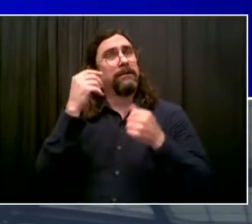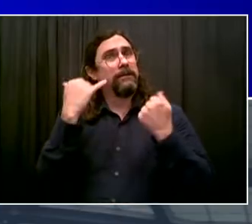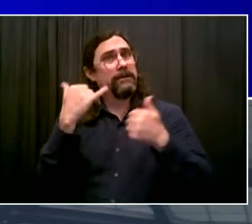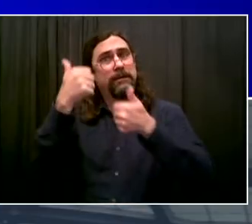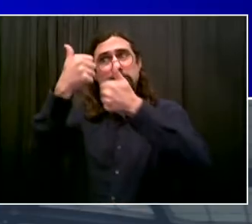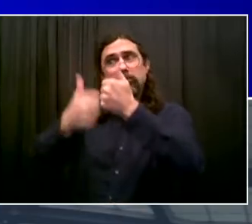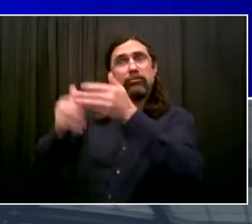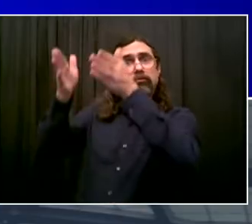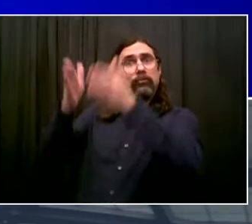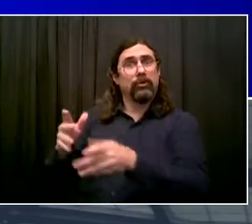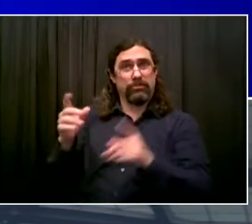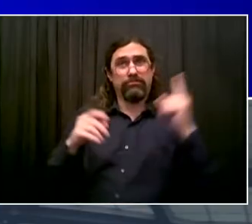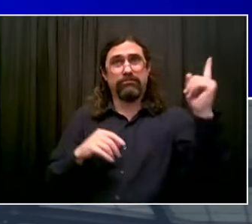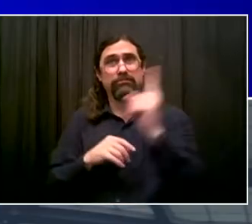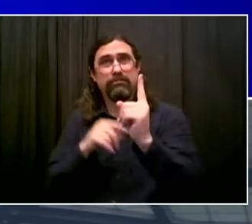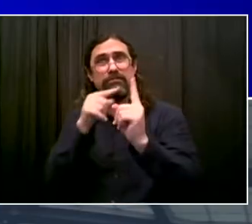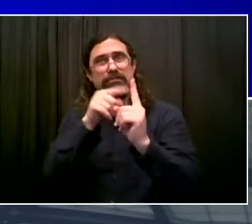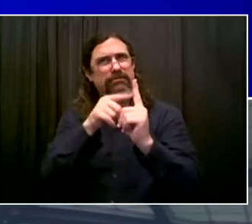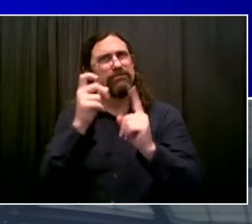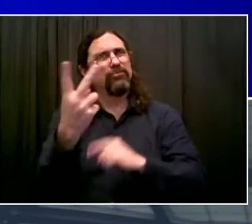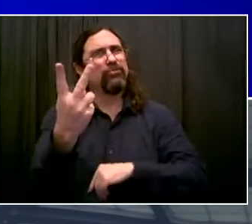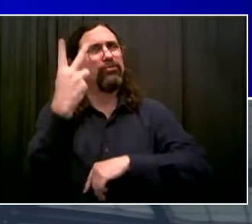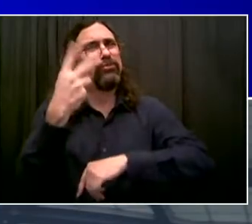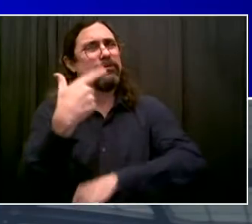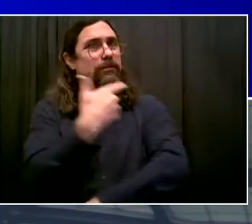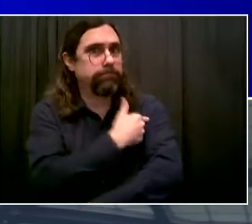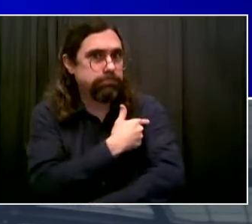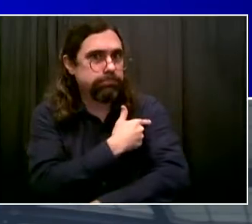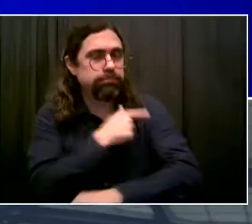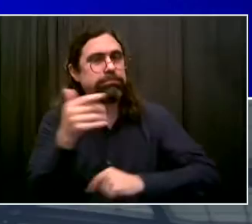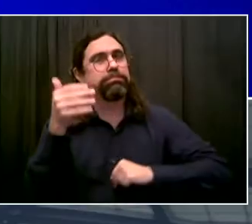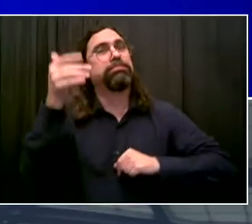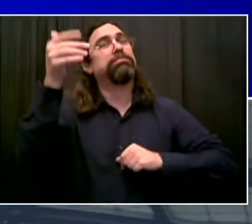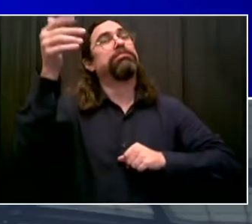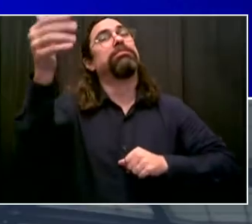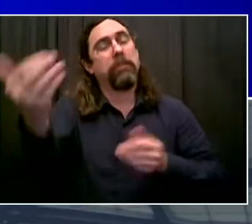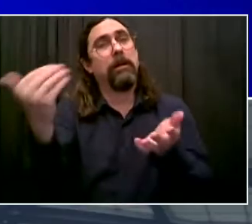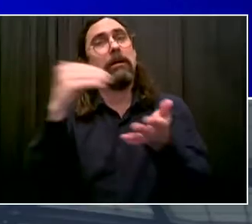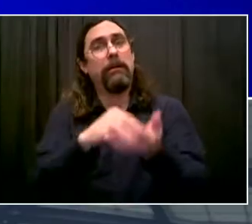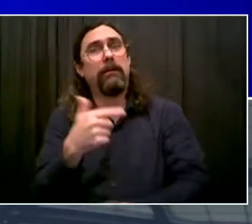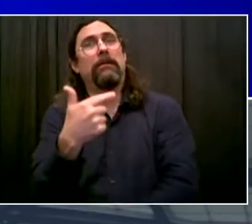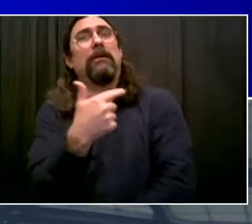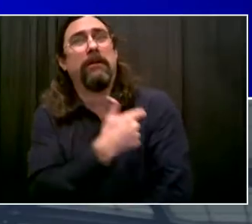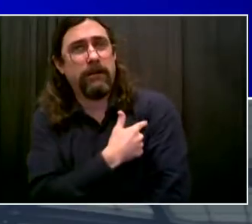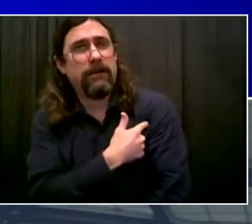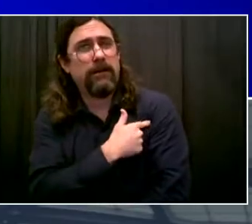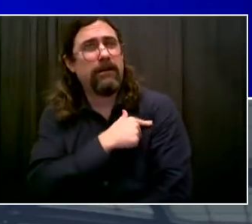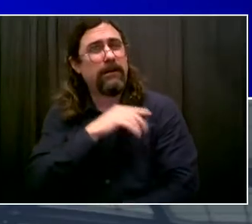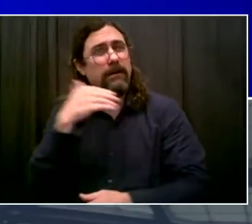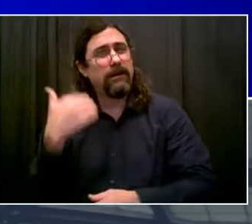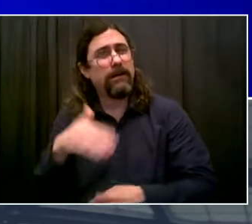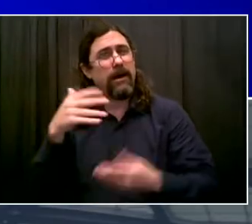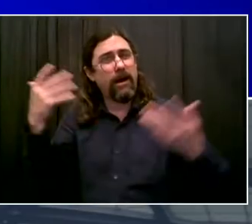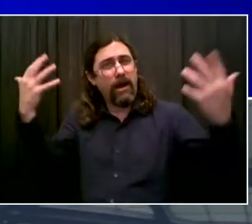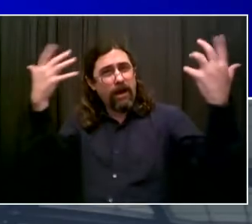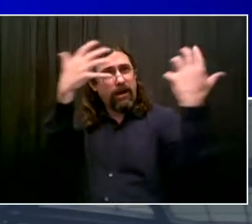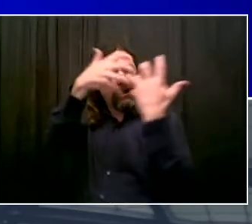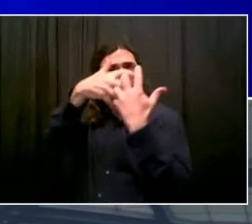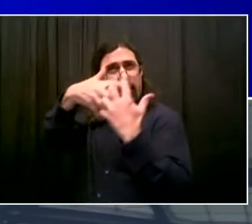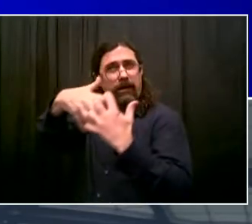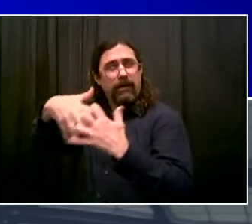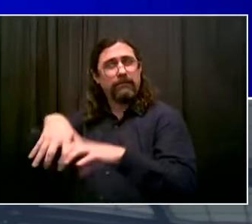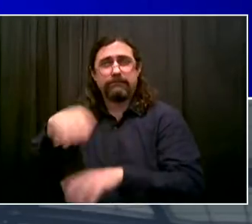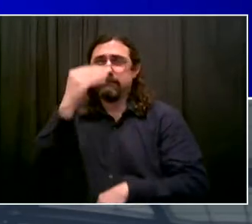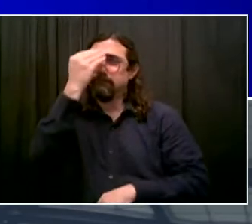how much vaccination works. Today, we have set a new record. We'll go over indicators in a moment, but a new record for